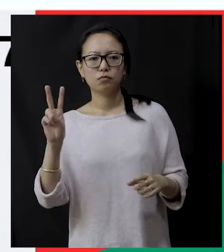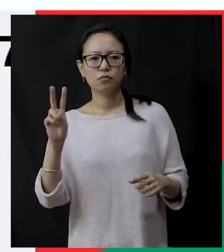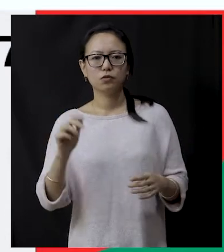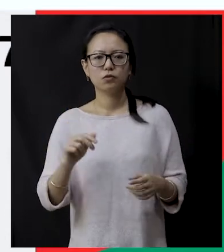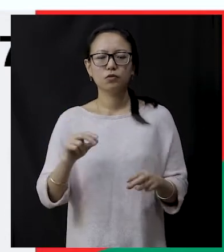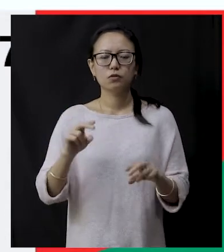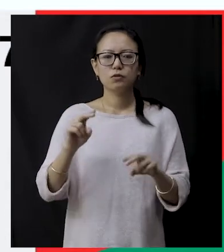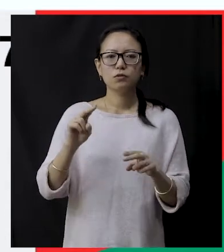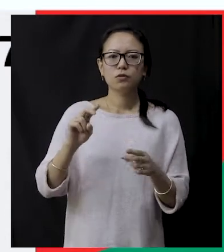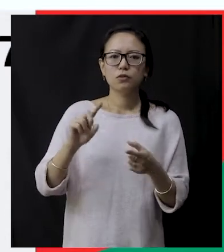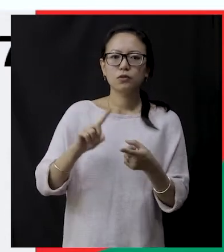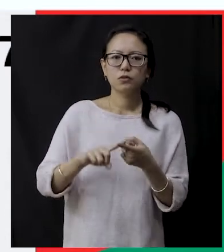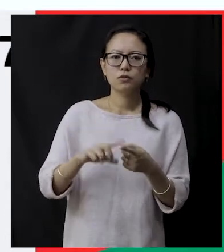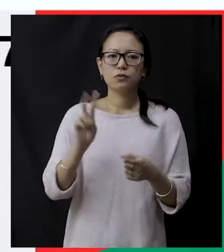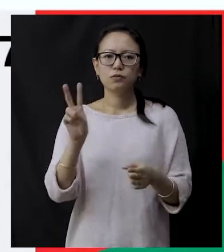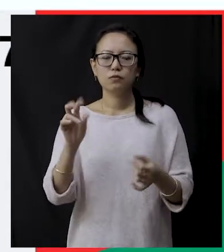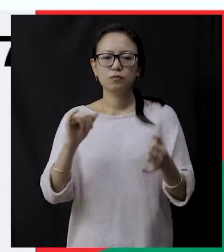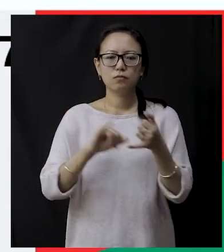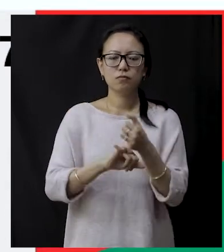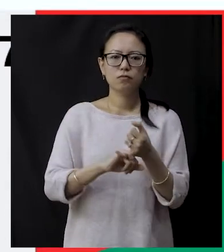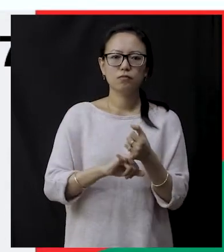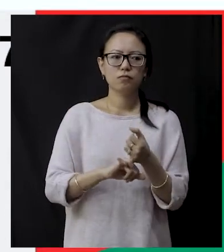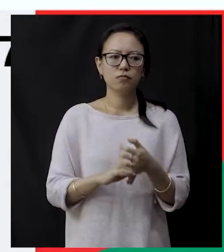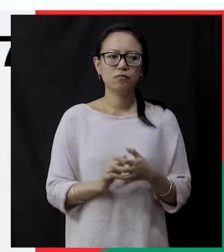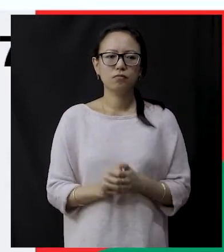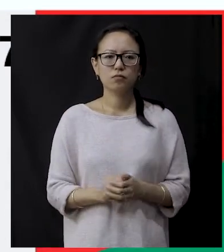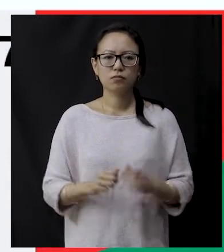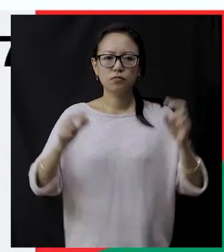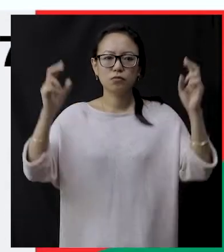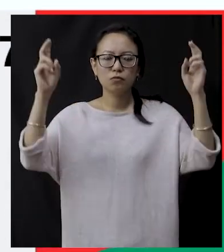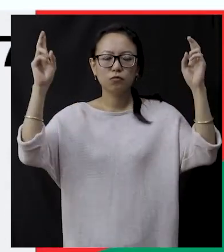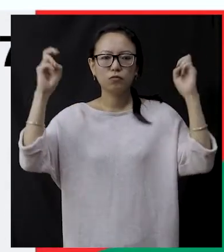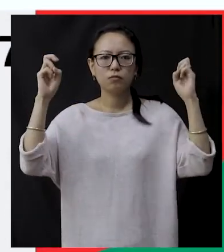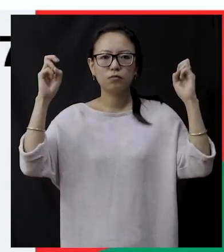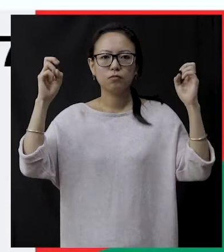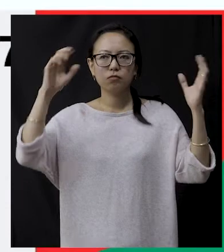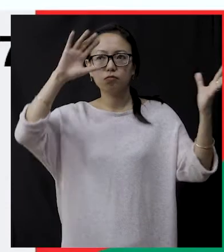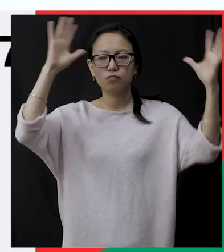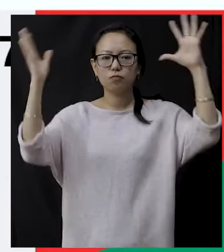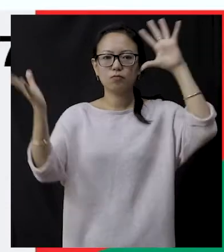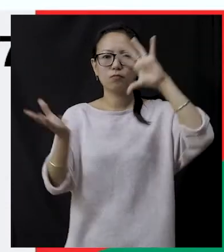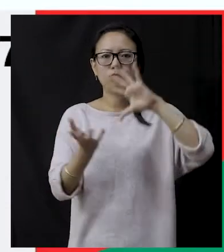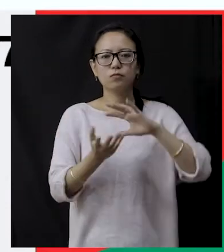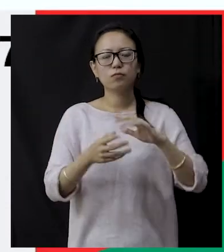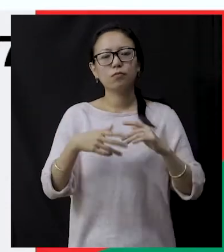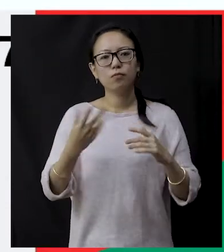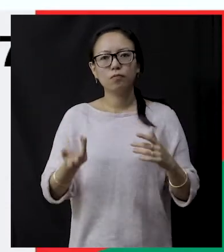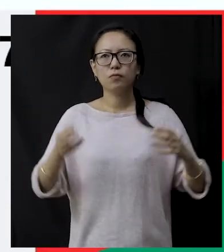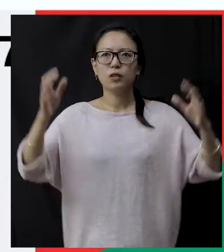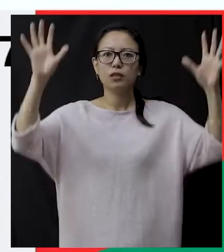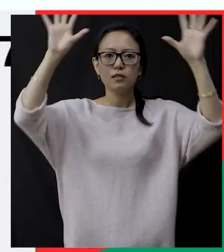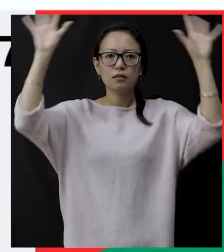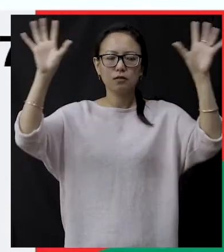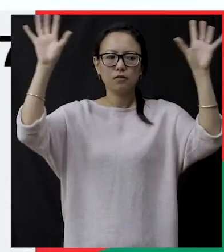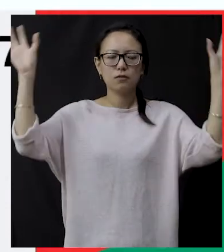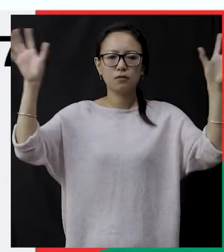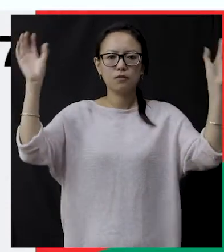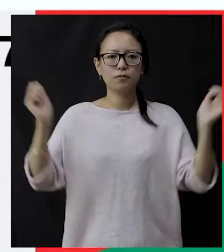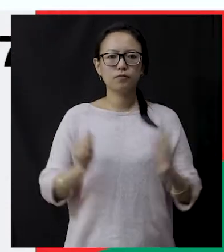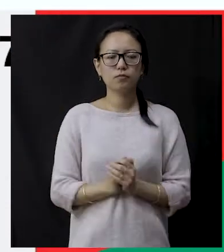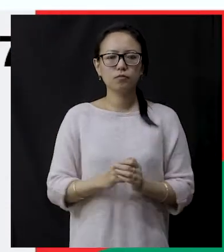of the lesson would be the earth and the sky. So you can all turn to page 127,